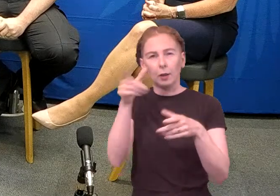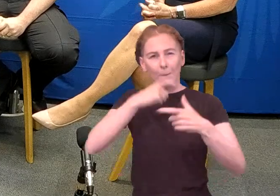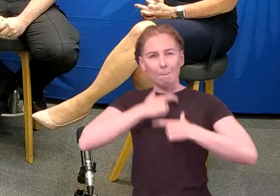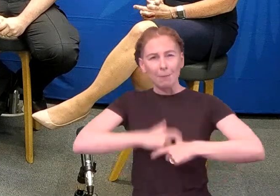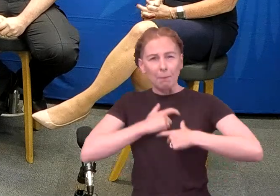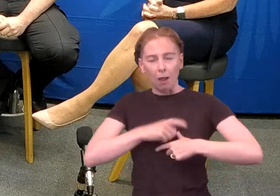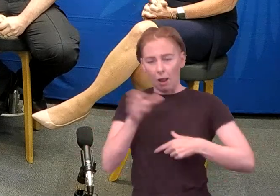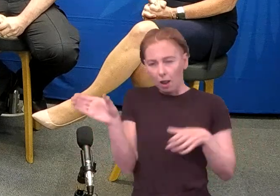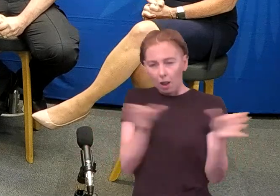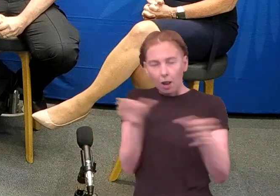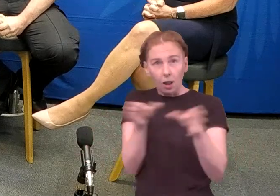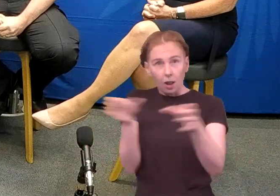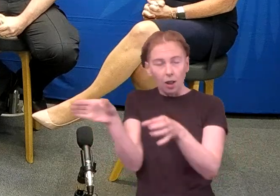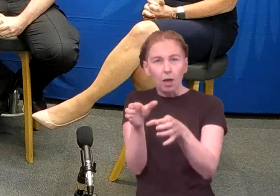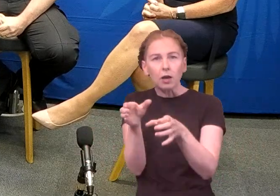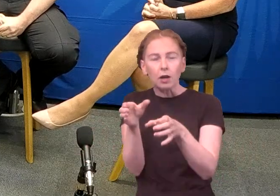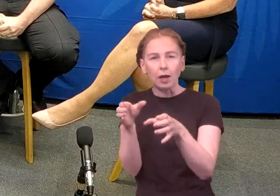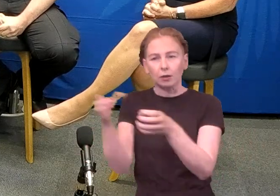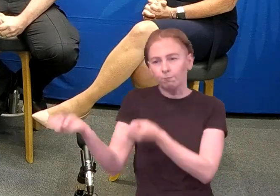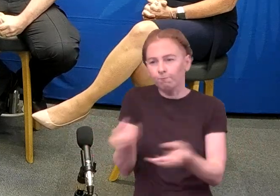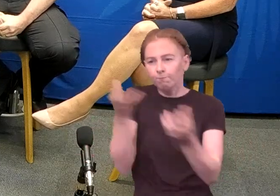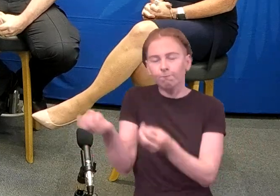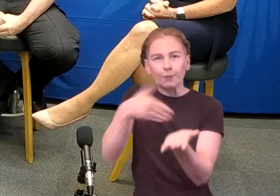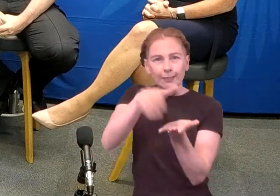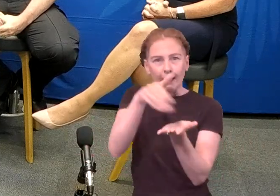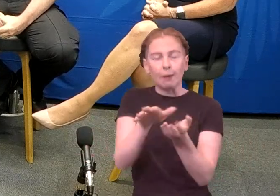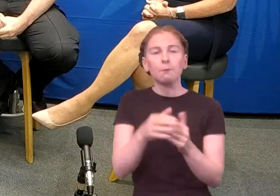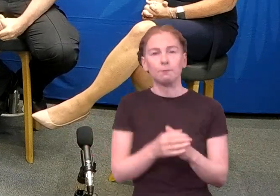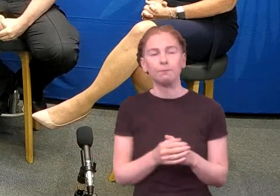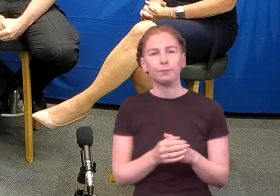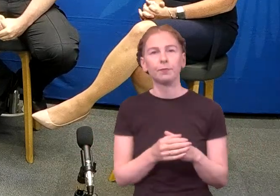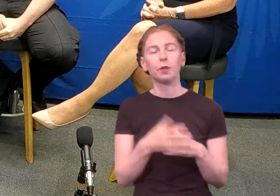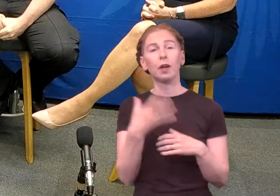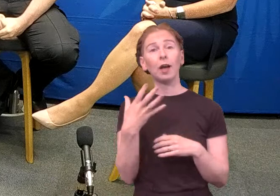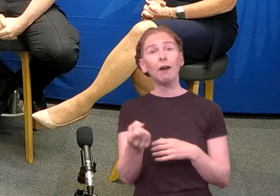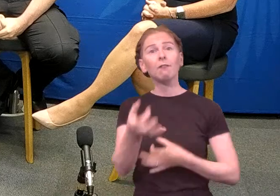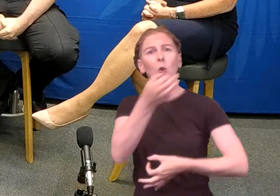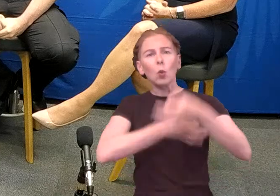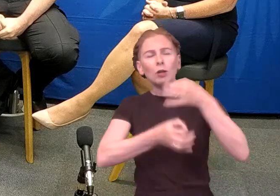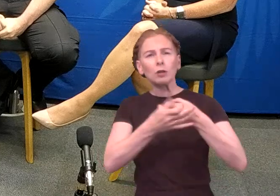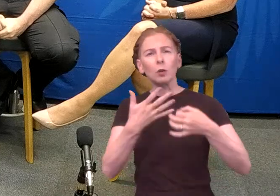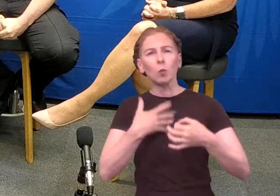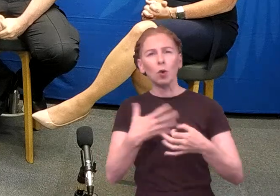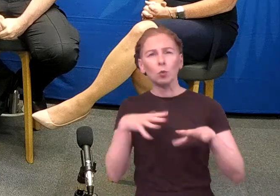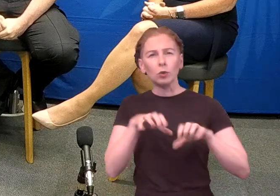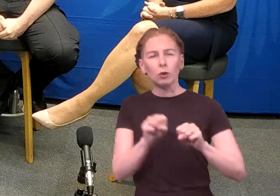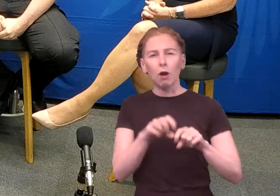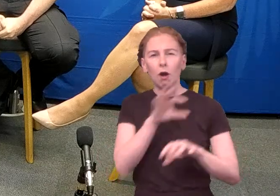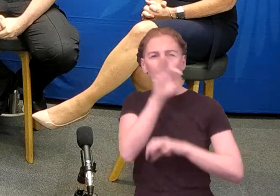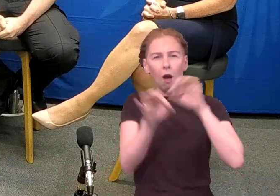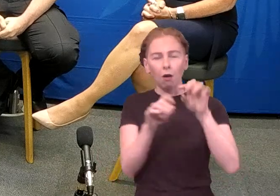so I'll open that to the panel. What are the most common types of modern slavery in the UK?